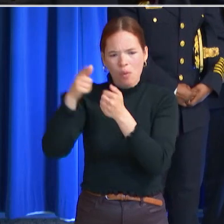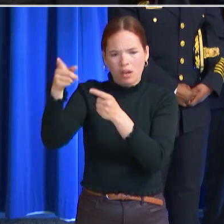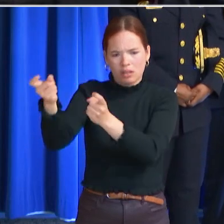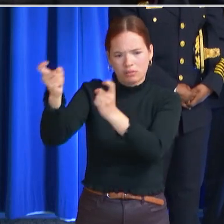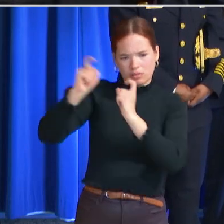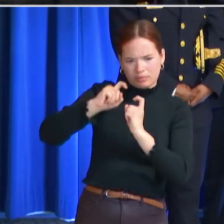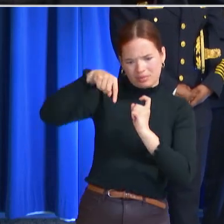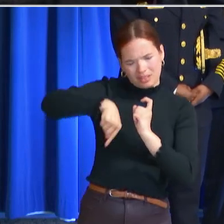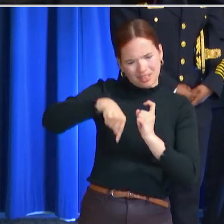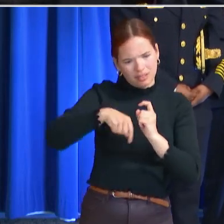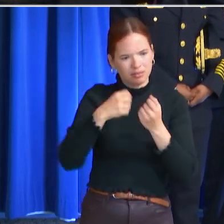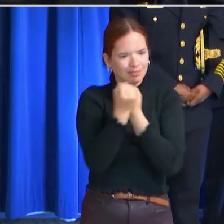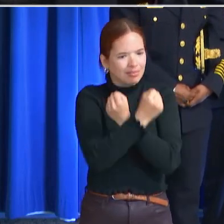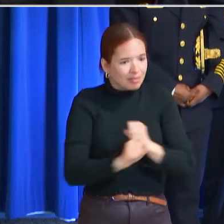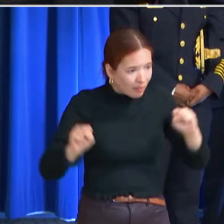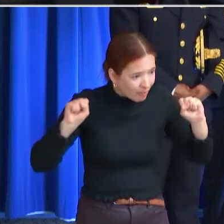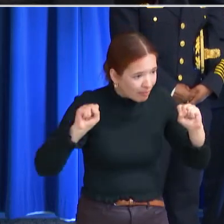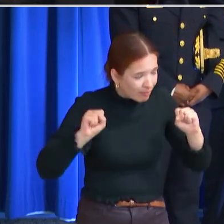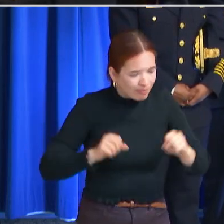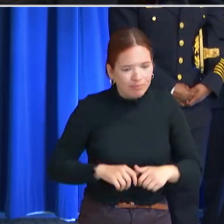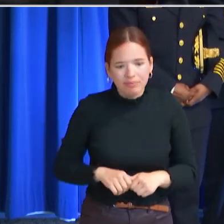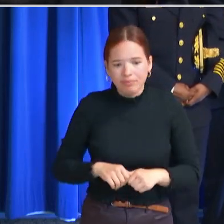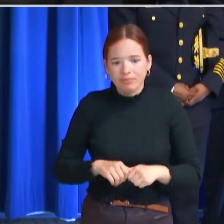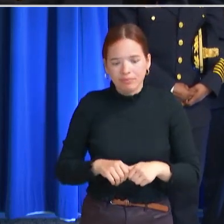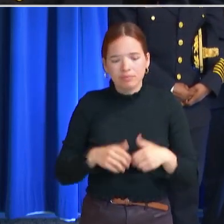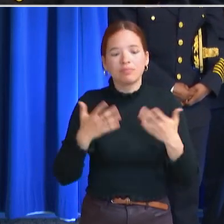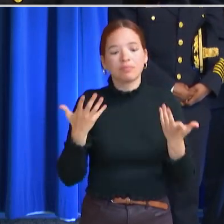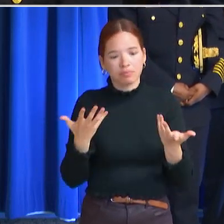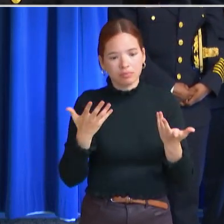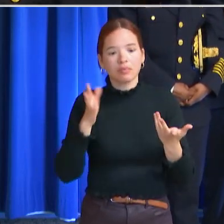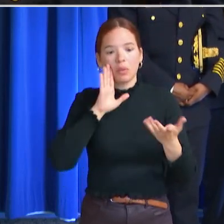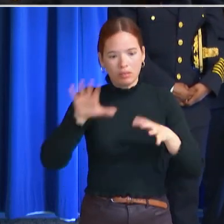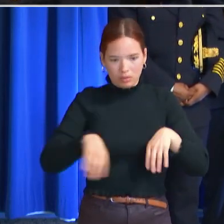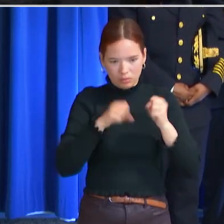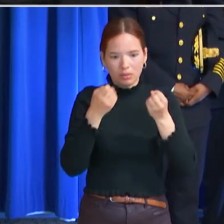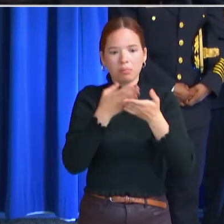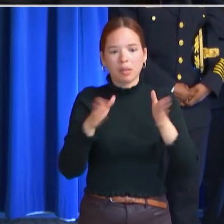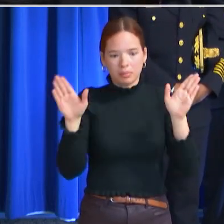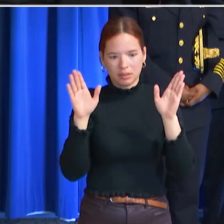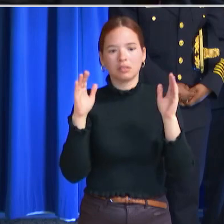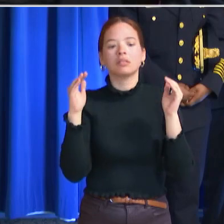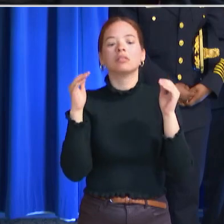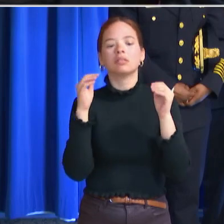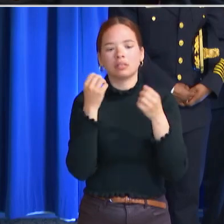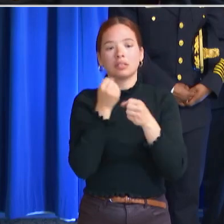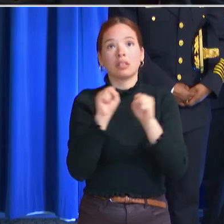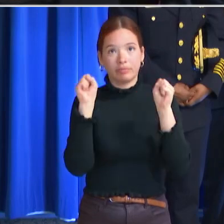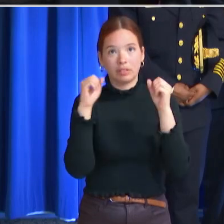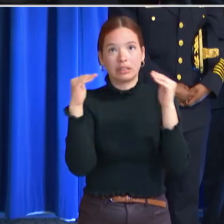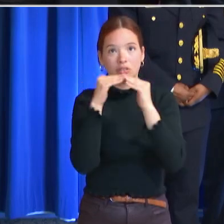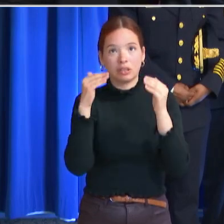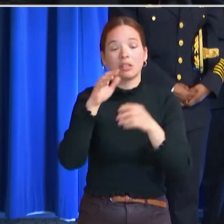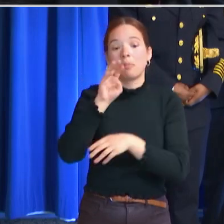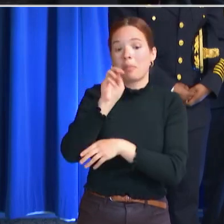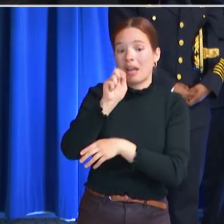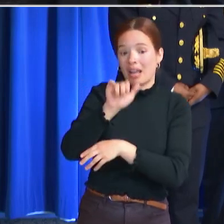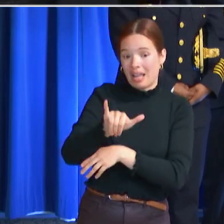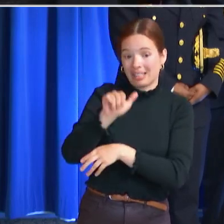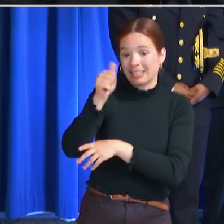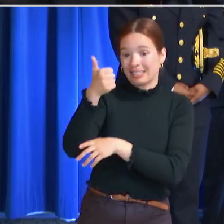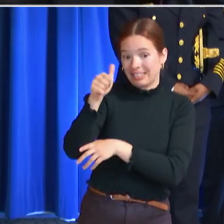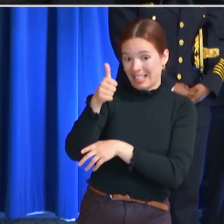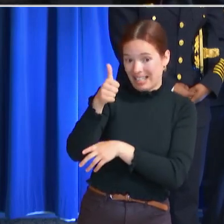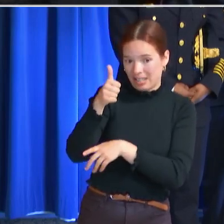well. I will host the Public Safety Summit on May 10th among our public safety ecosystem